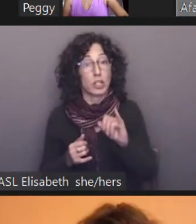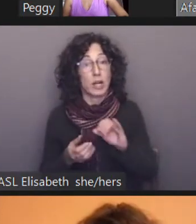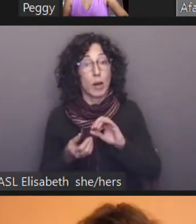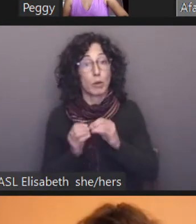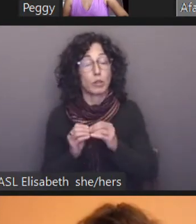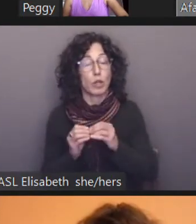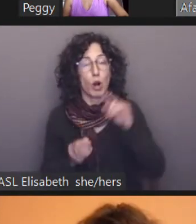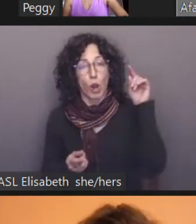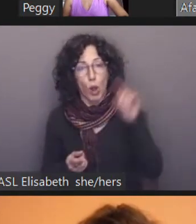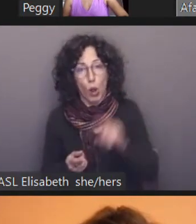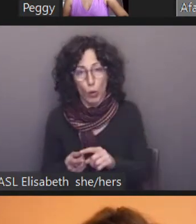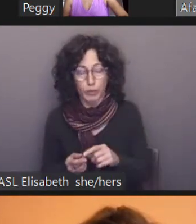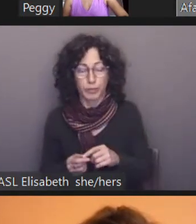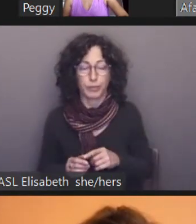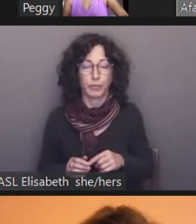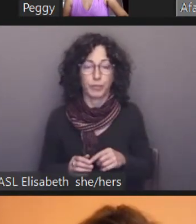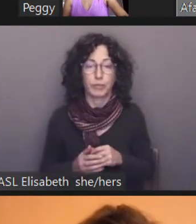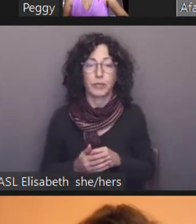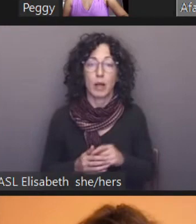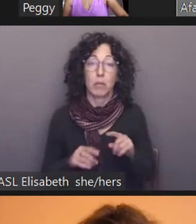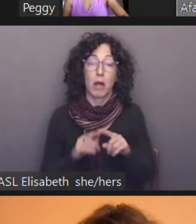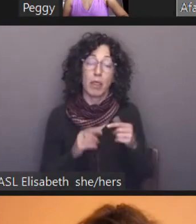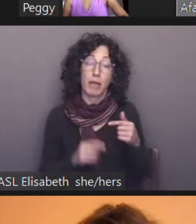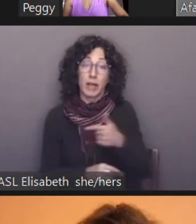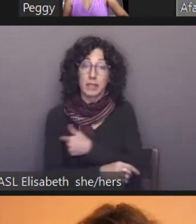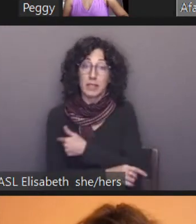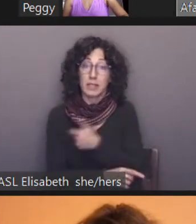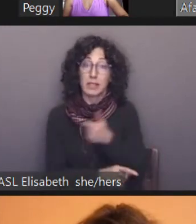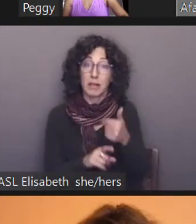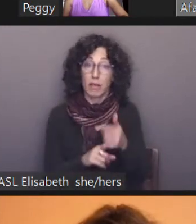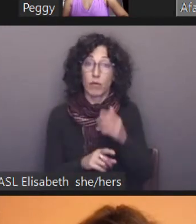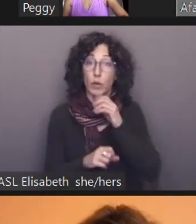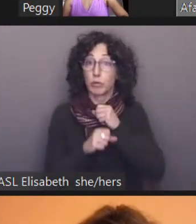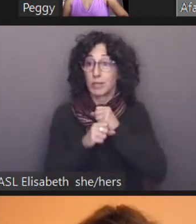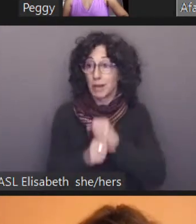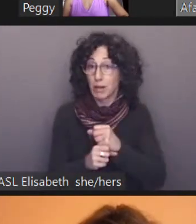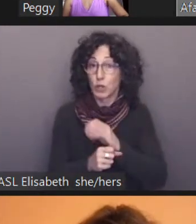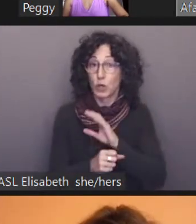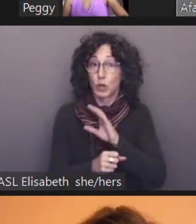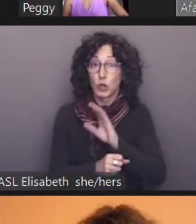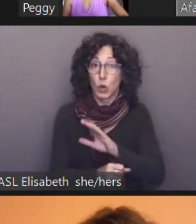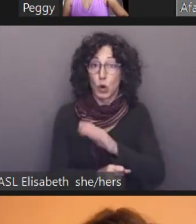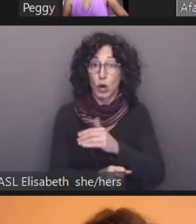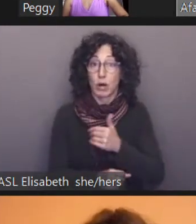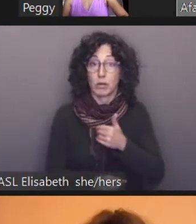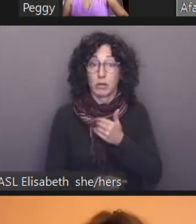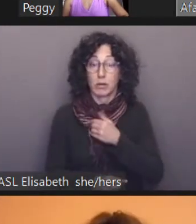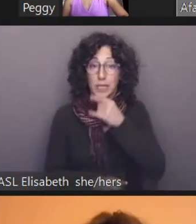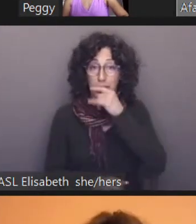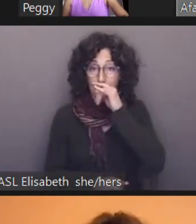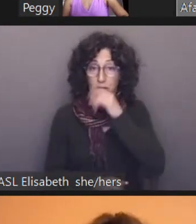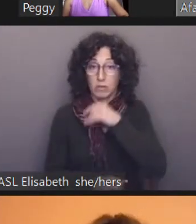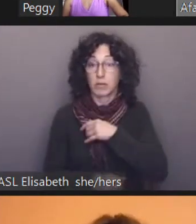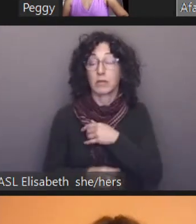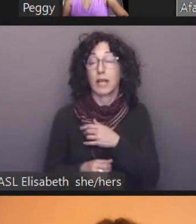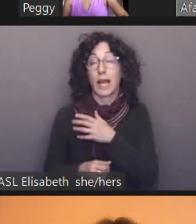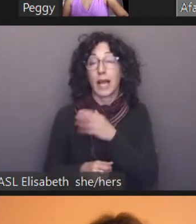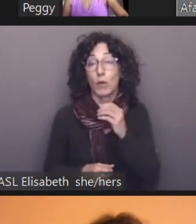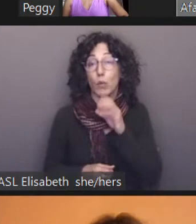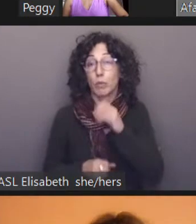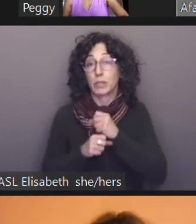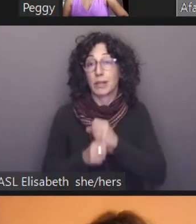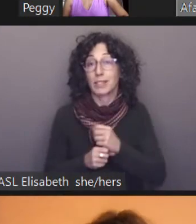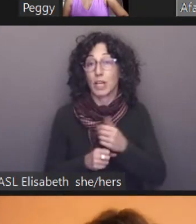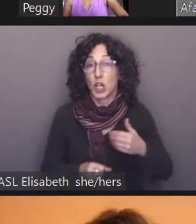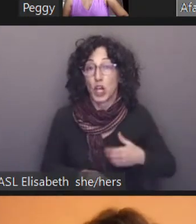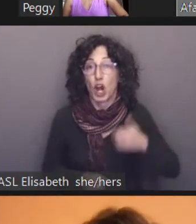just emphasize that the vaccine will protect your 13-year-old and will also protect the younger children that